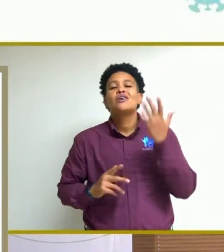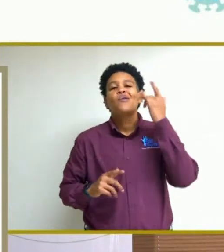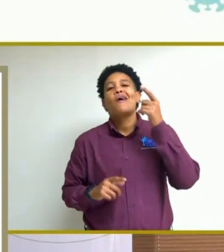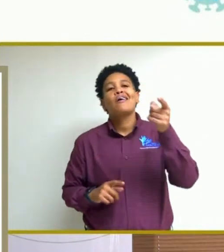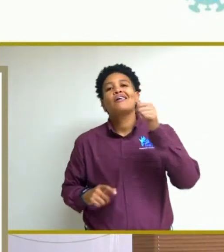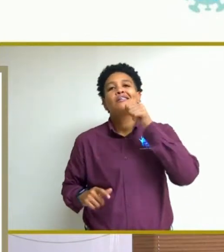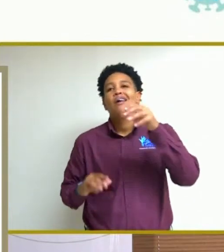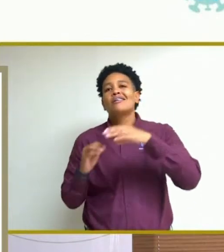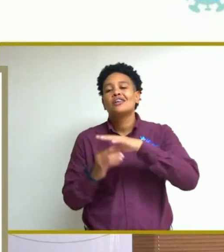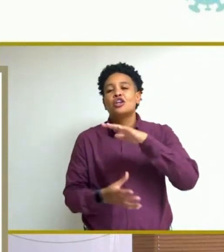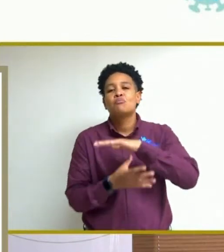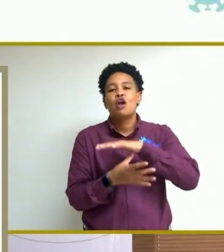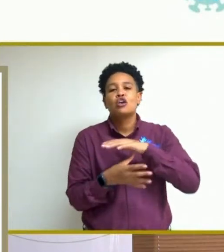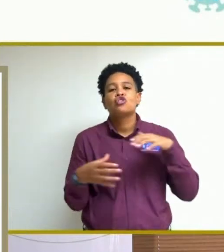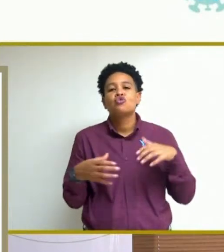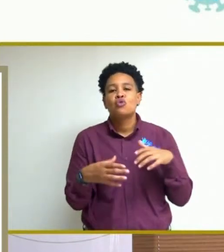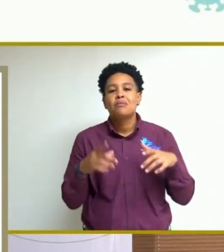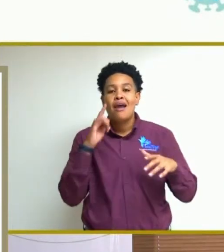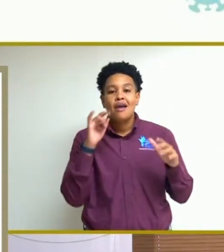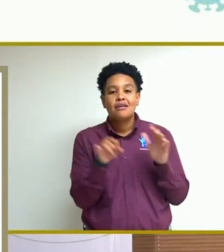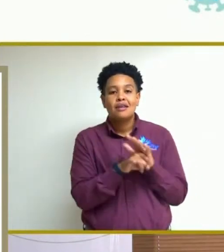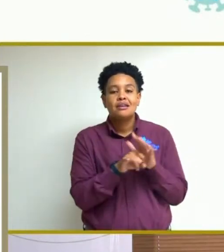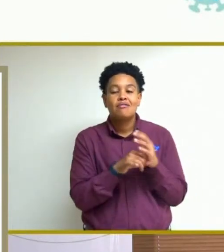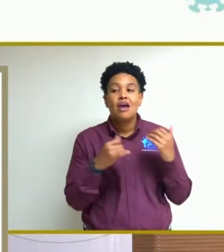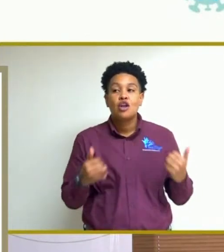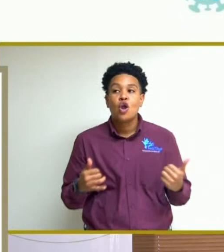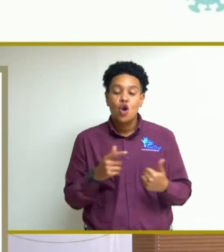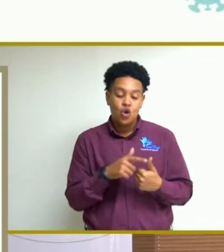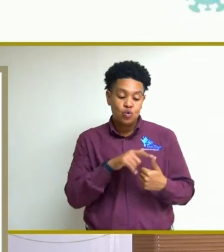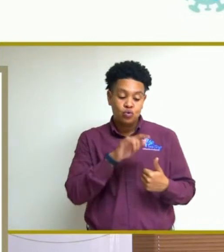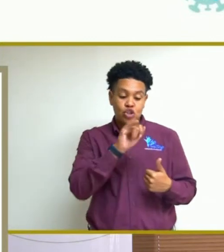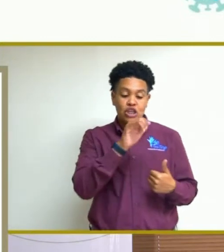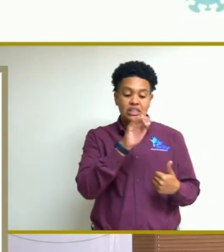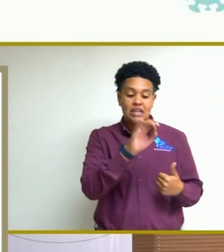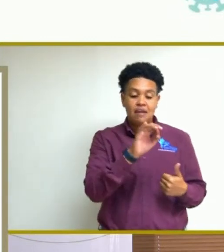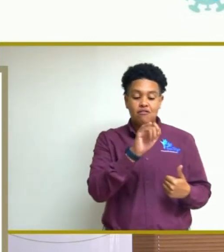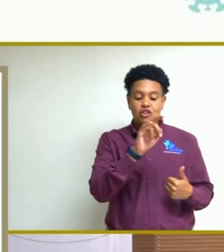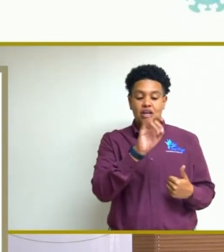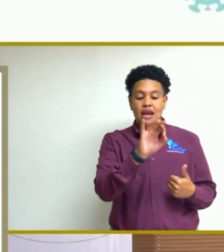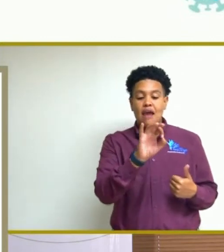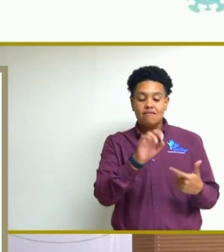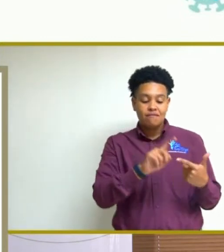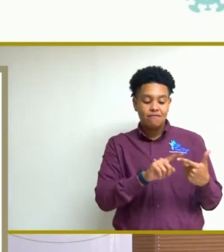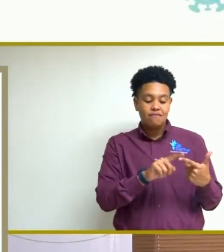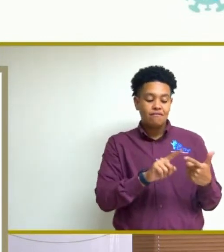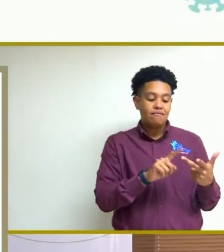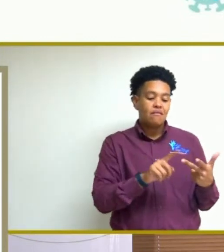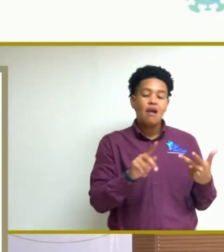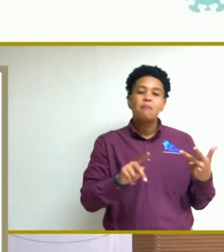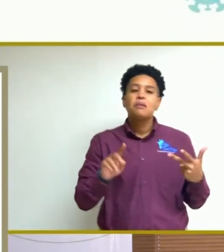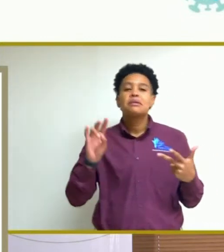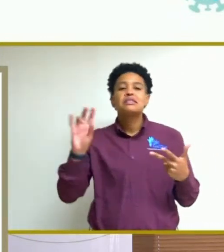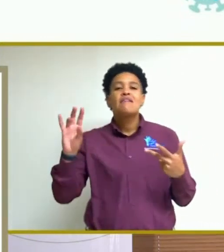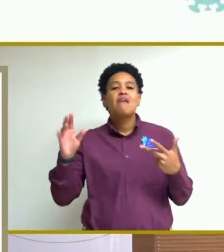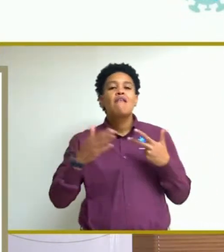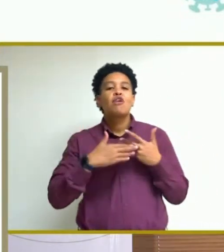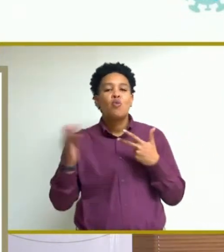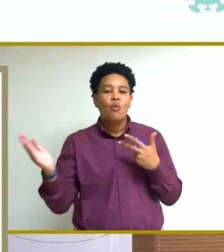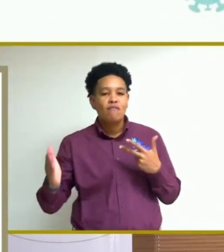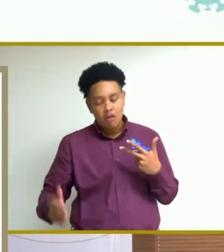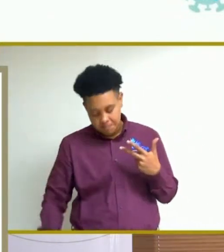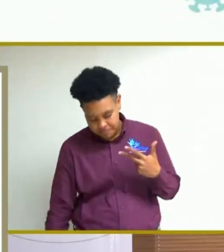not in the priority group that is being identified, which is JCF, JDF, and persons 75 years and